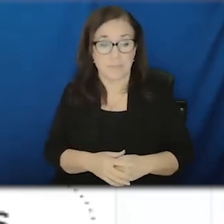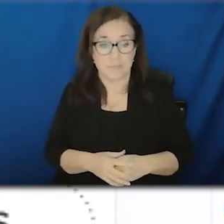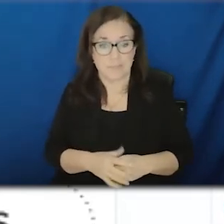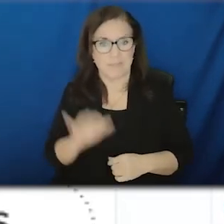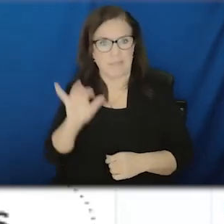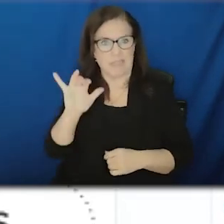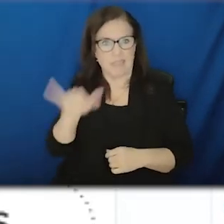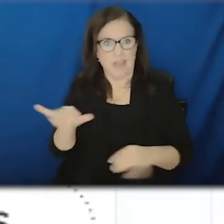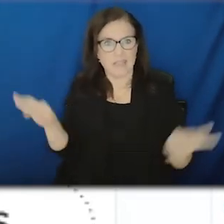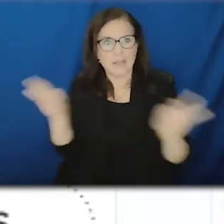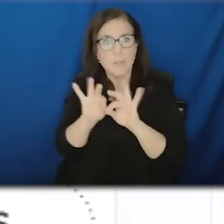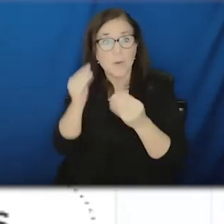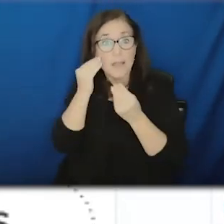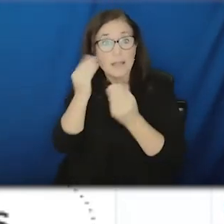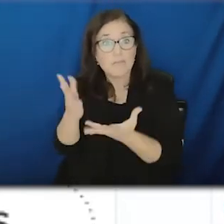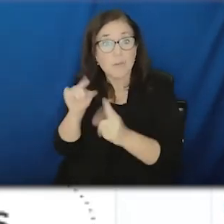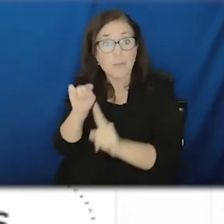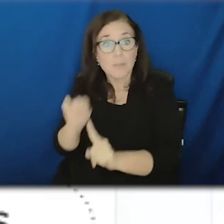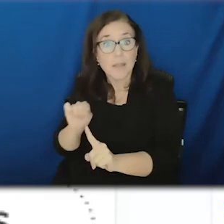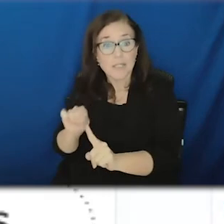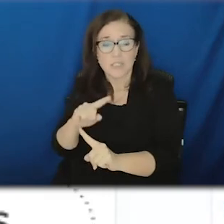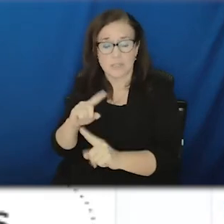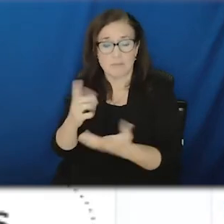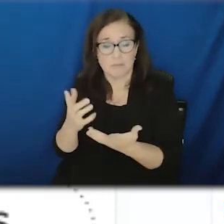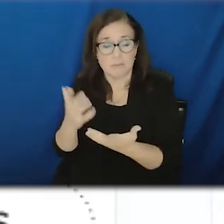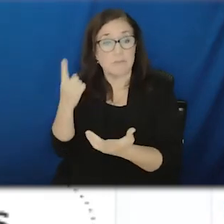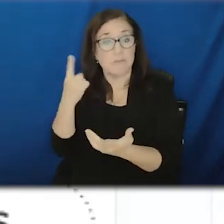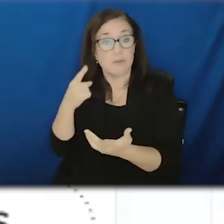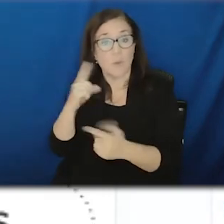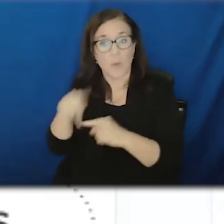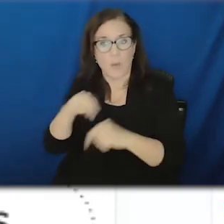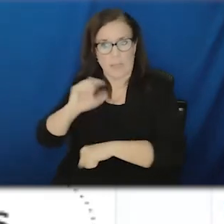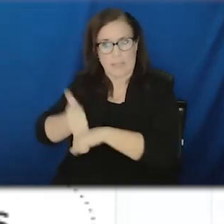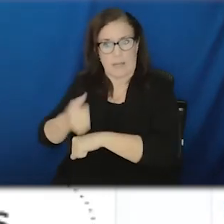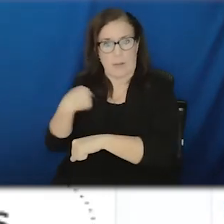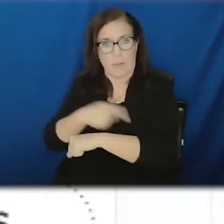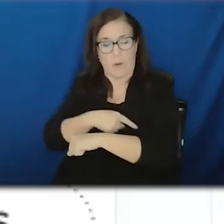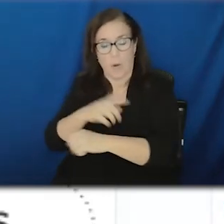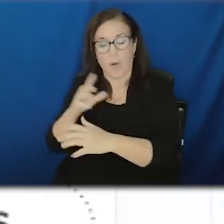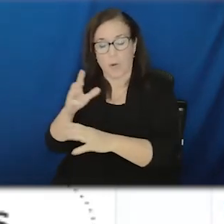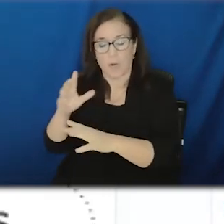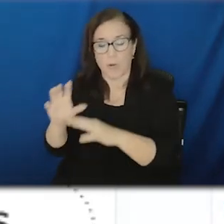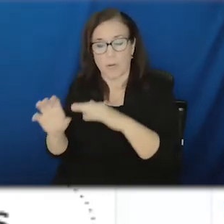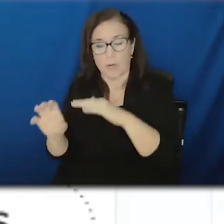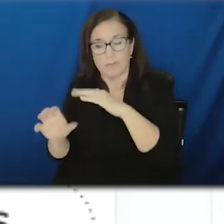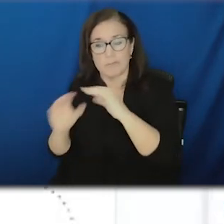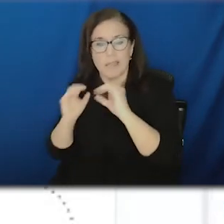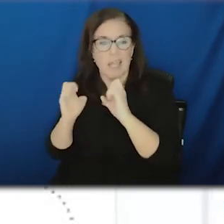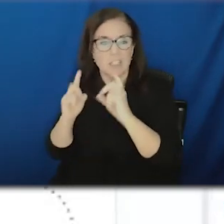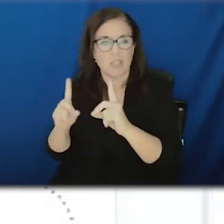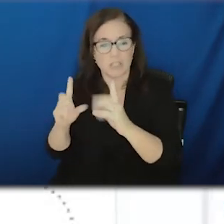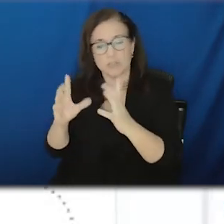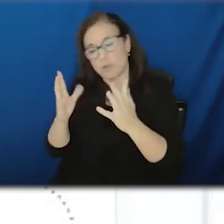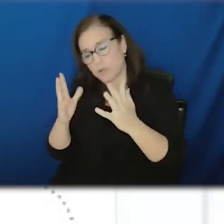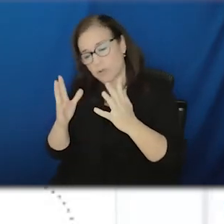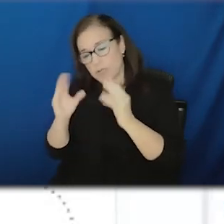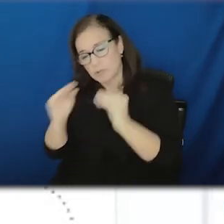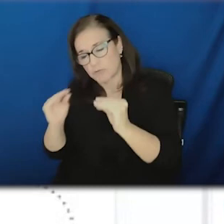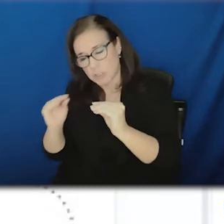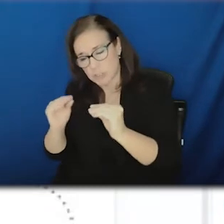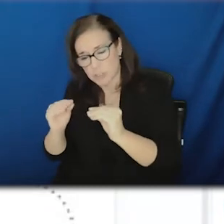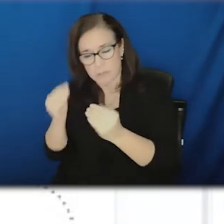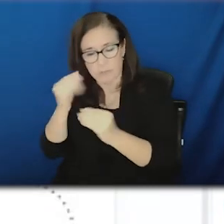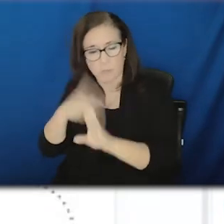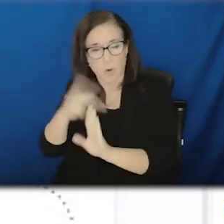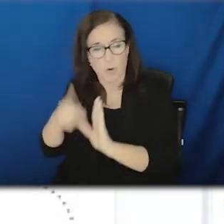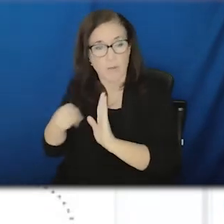important when we talk about our elementary program of instruction. Next slide, please, Mr. Rouse. Thank you. By now, many